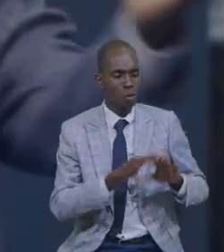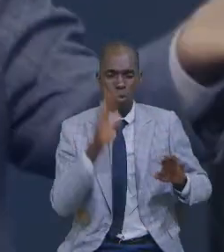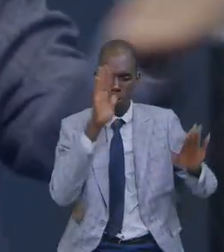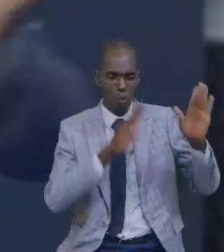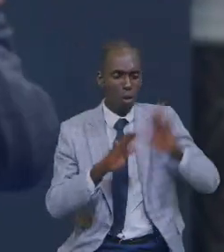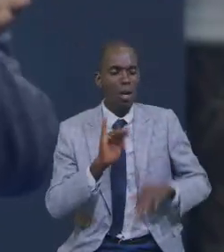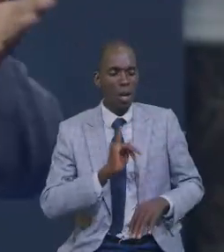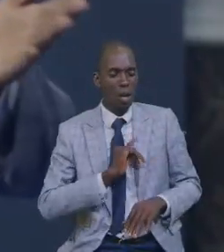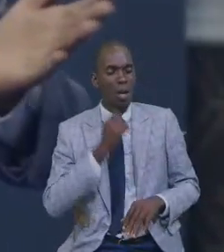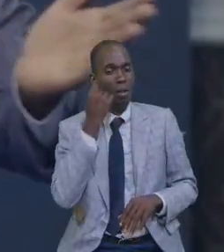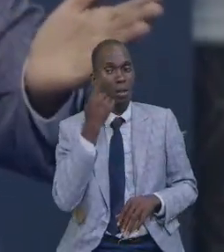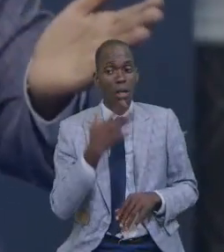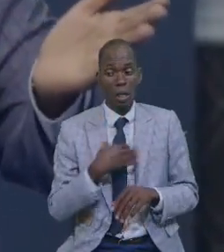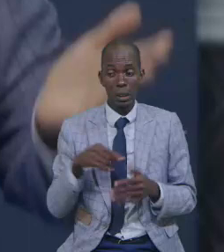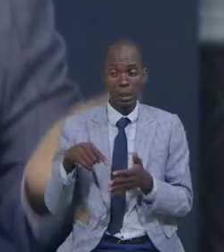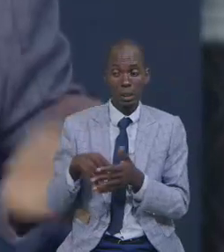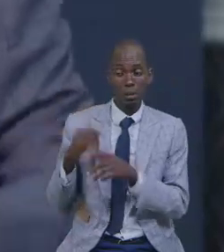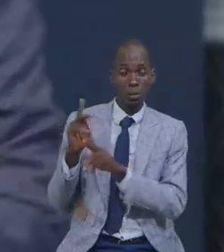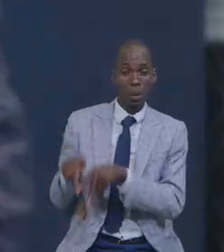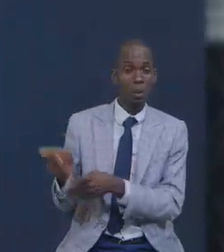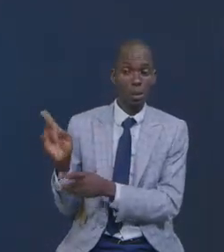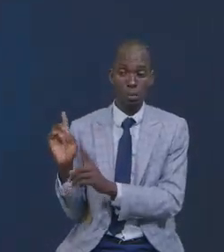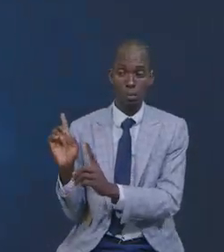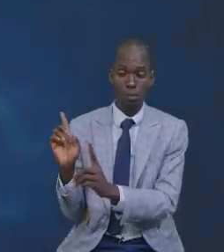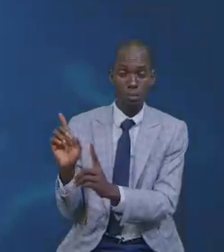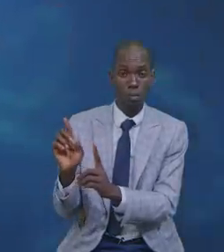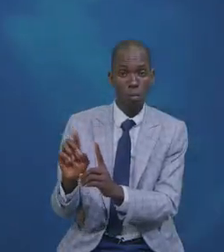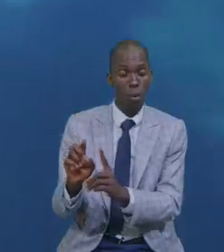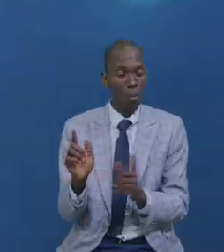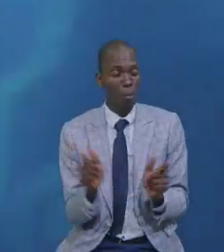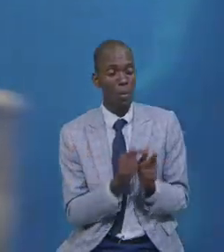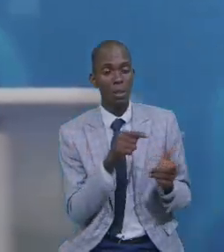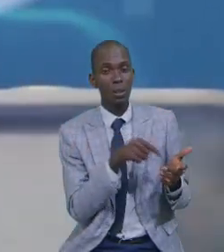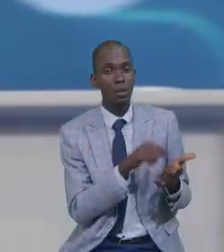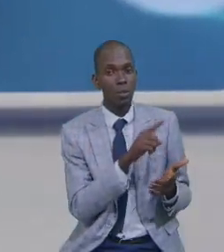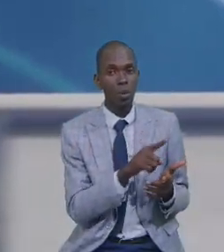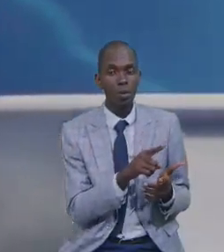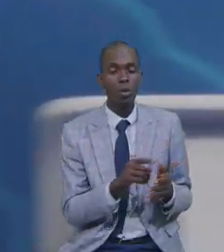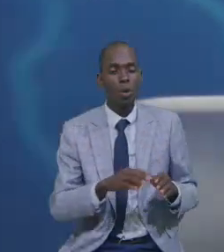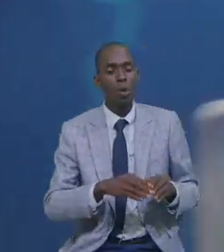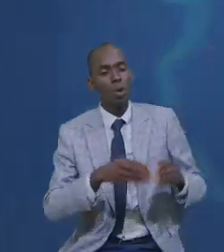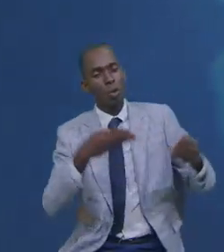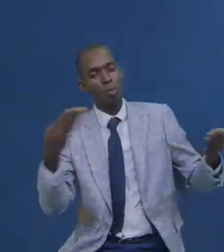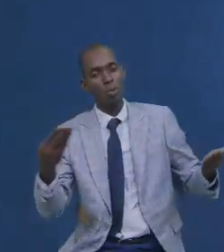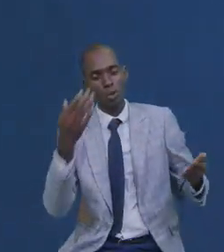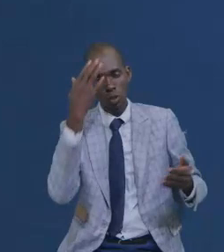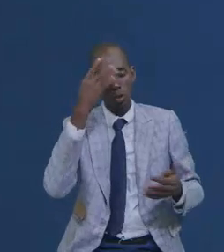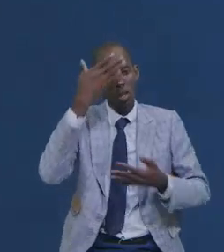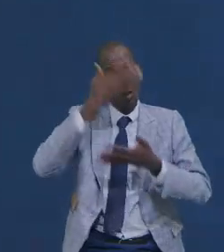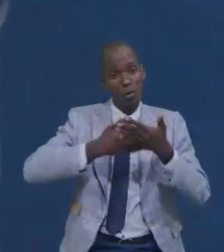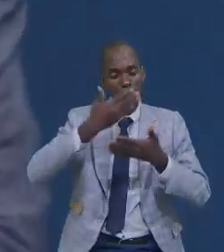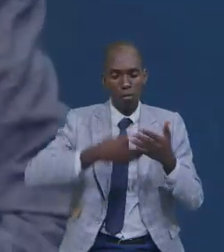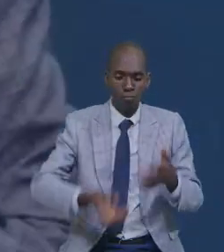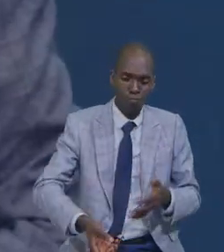And this man coming on the road that met that man, he opened the bonnet and he opened this and that